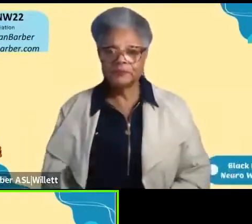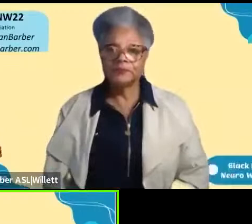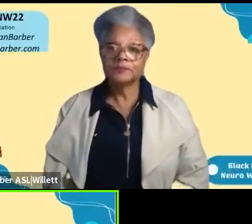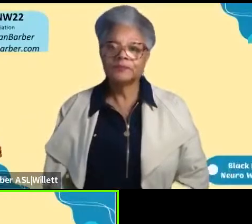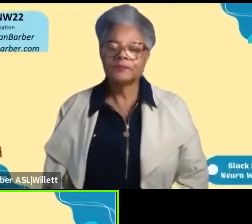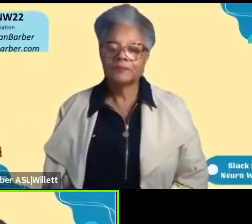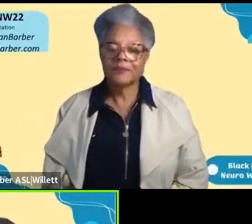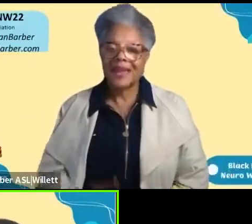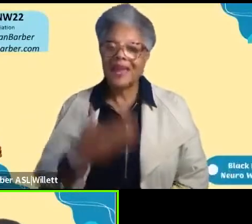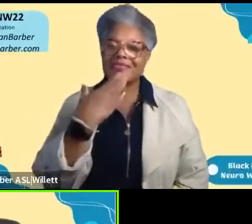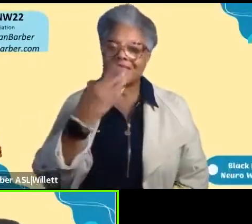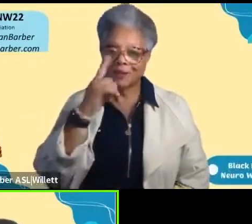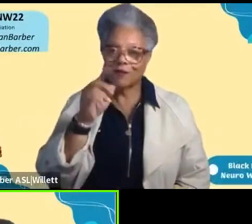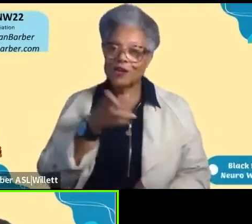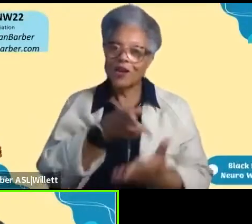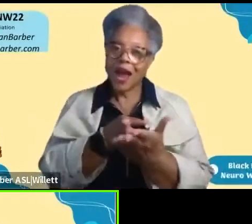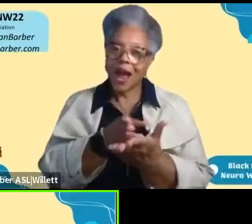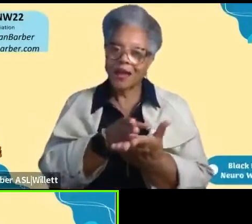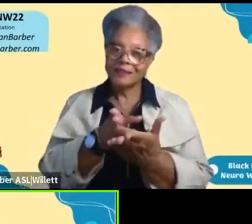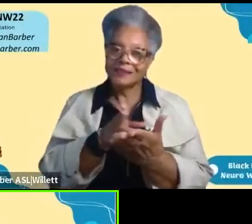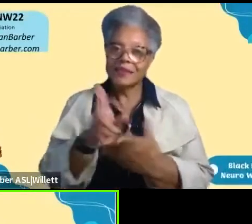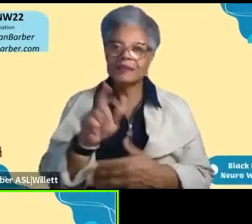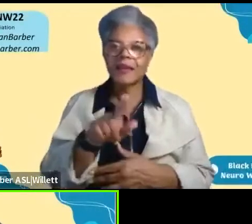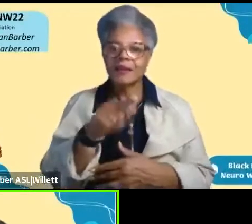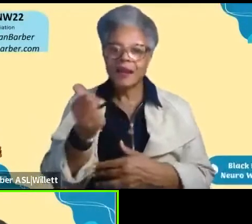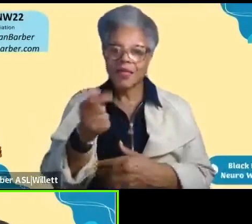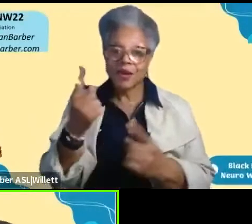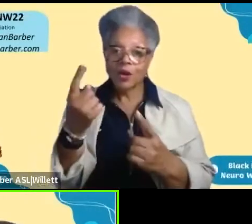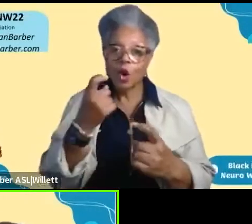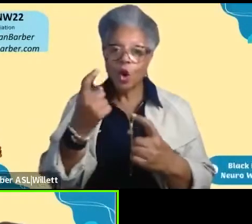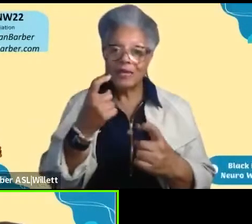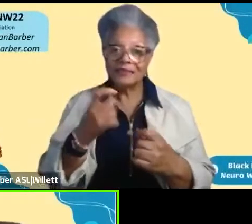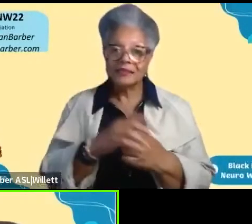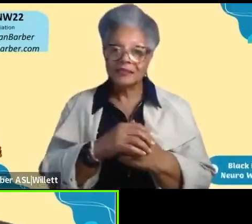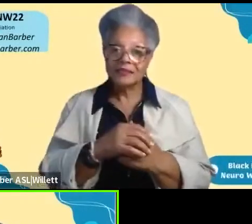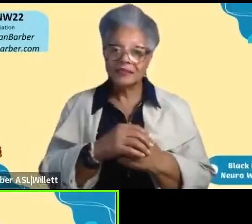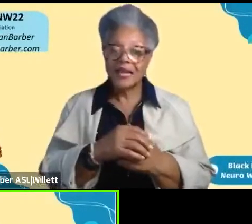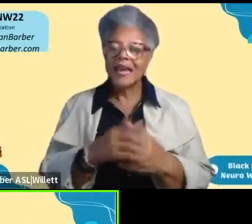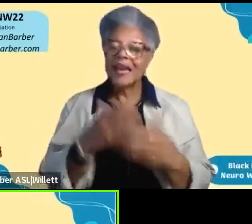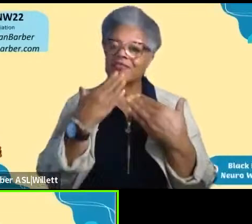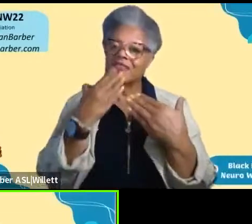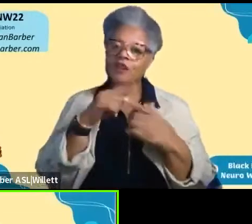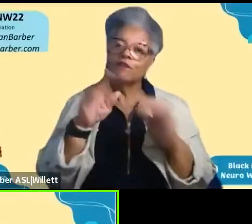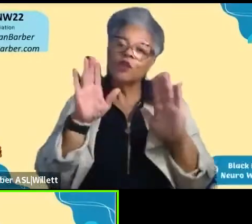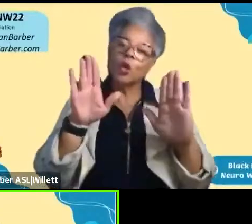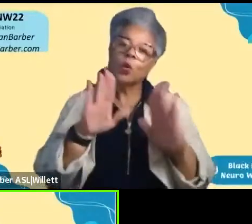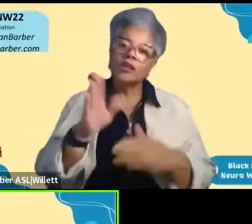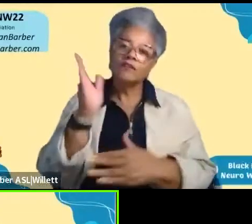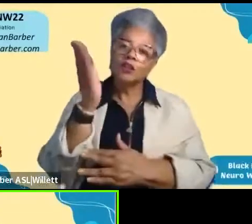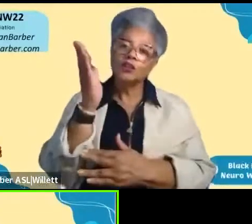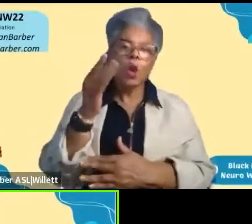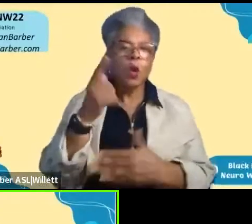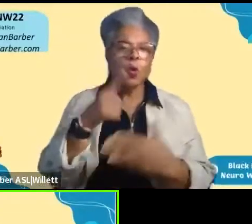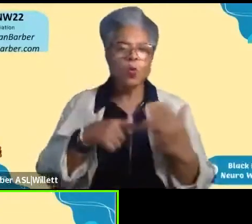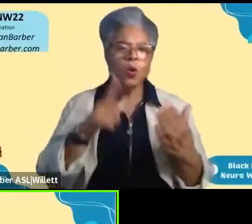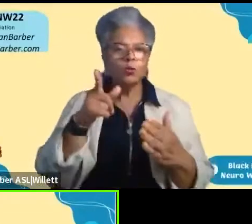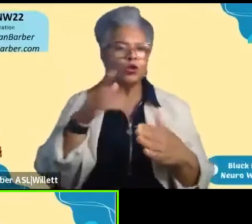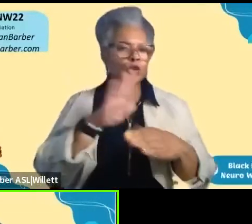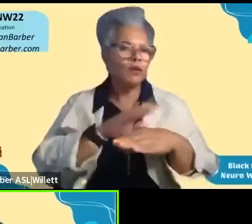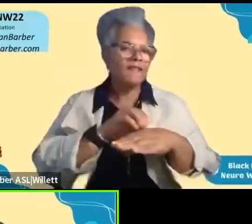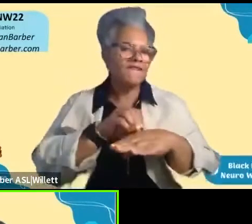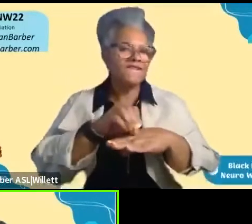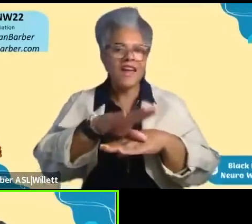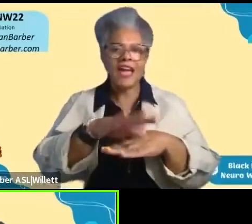Thank you for your honesty. Our next question we have is, thank you for your wonderful talk. What would you advise